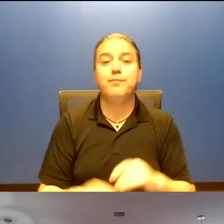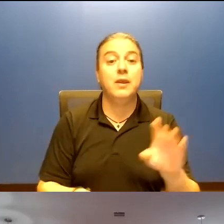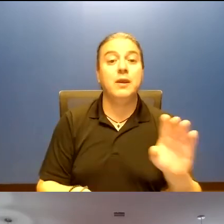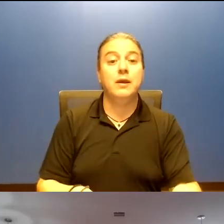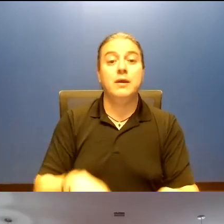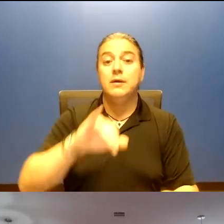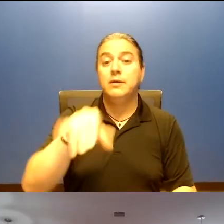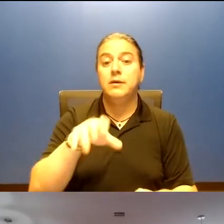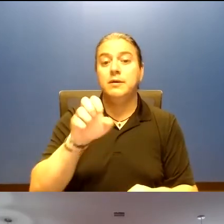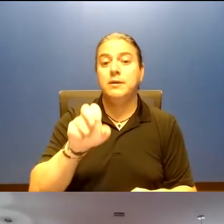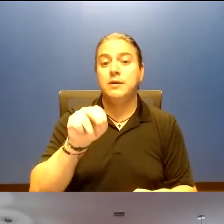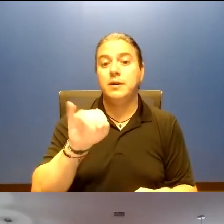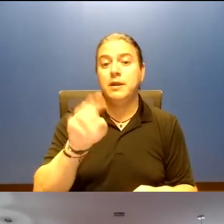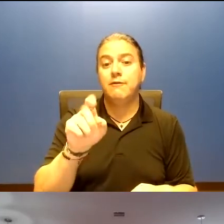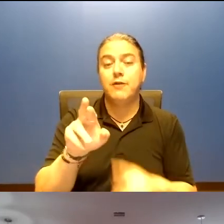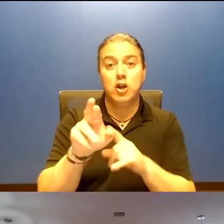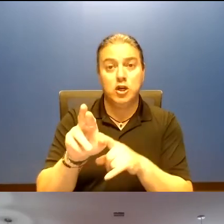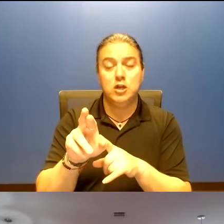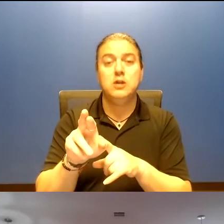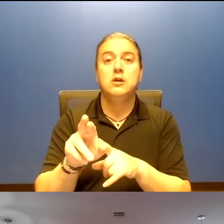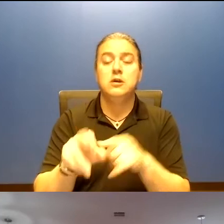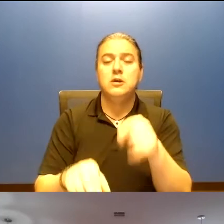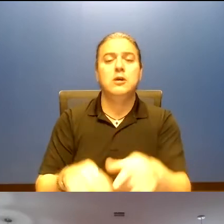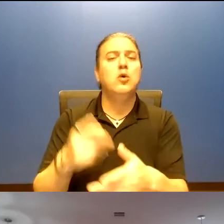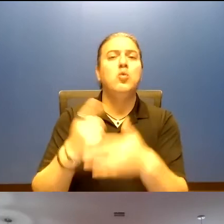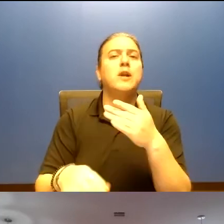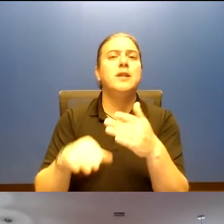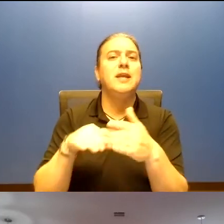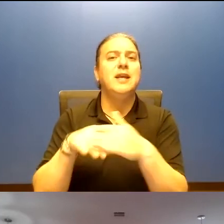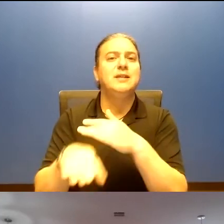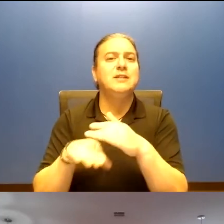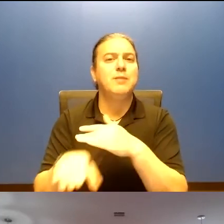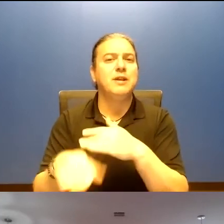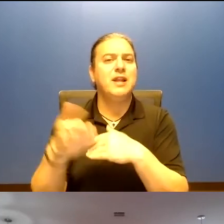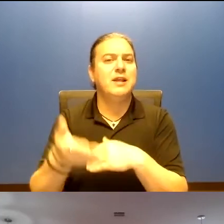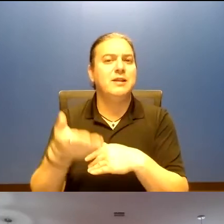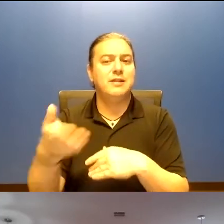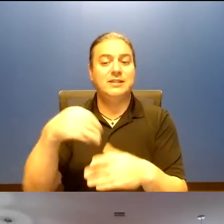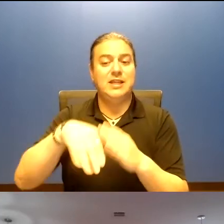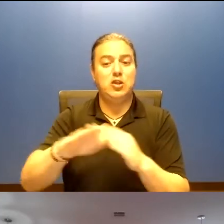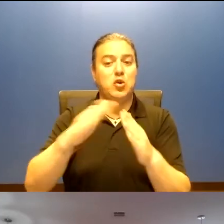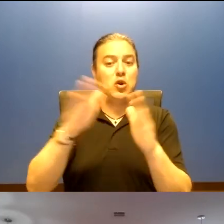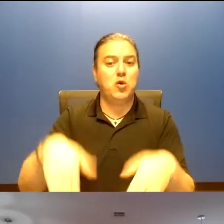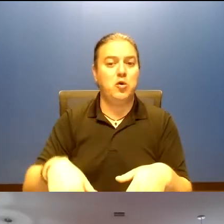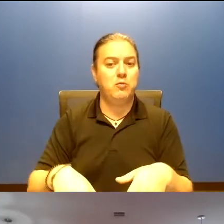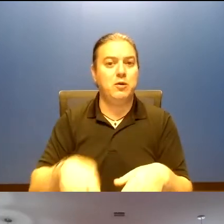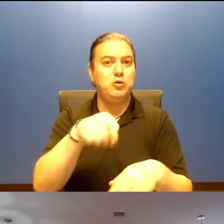you. So what are the accessibility features in your home that you depend on or cannot live without?